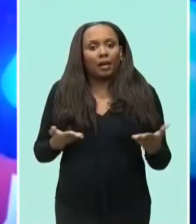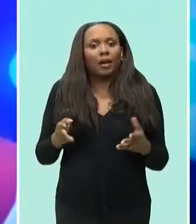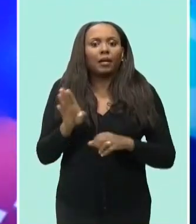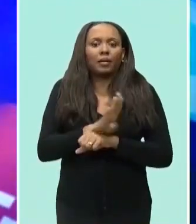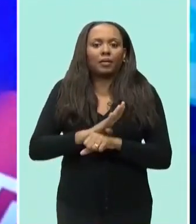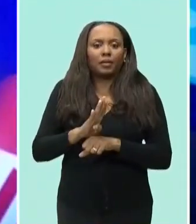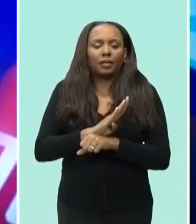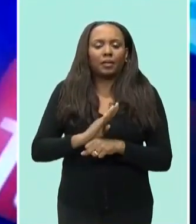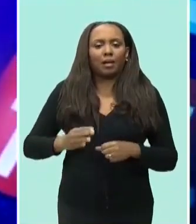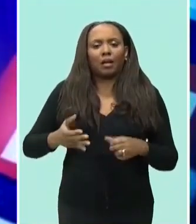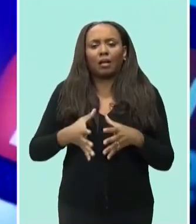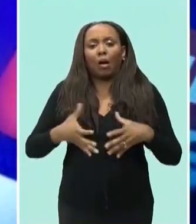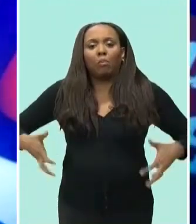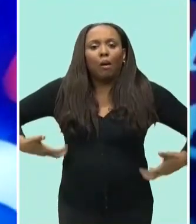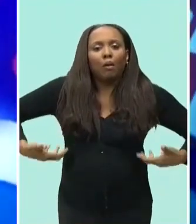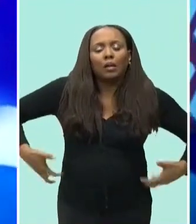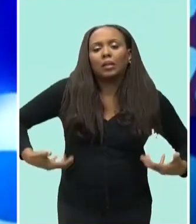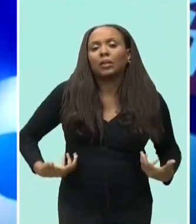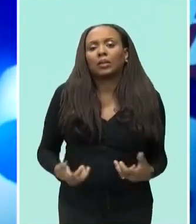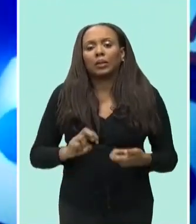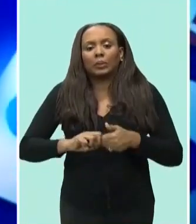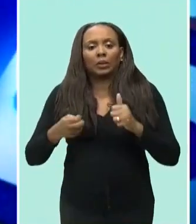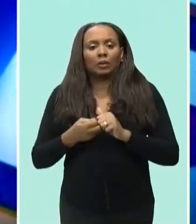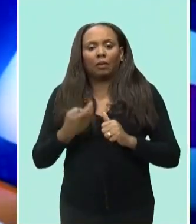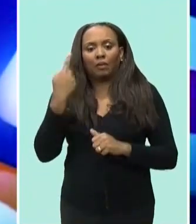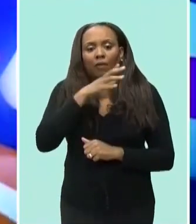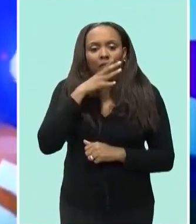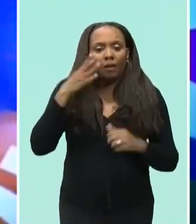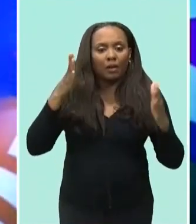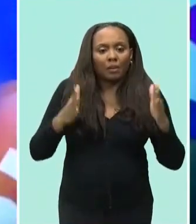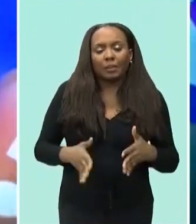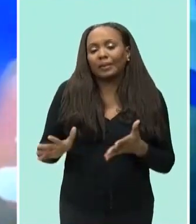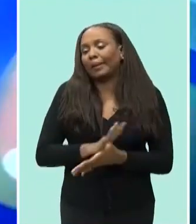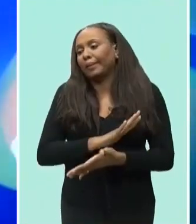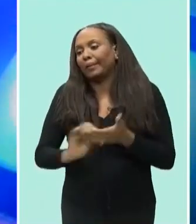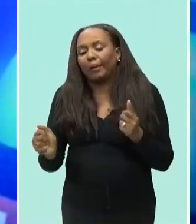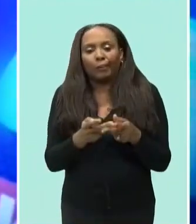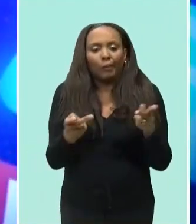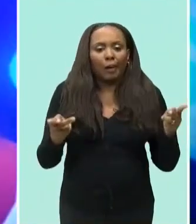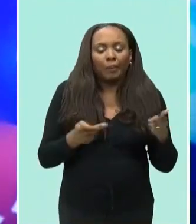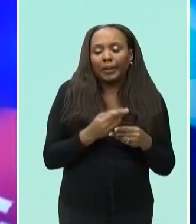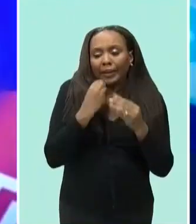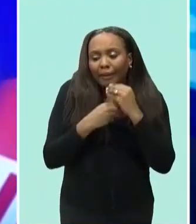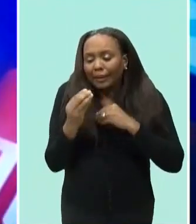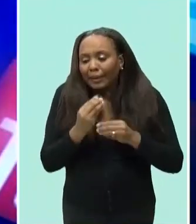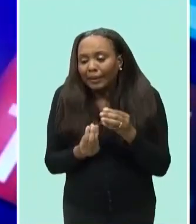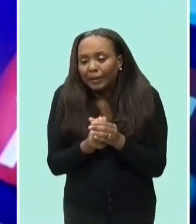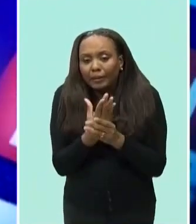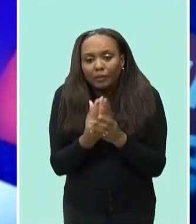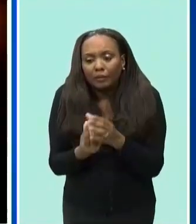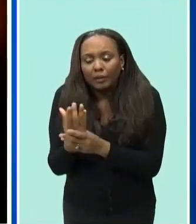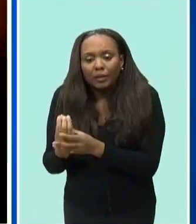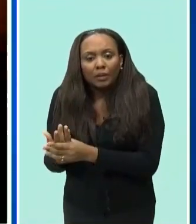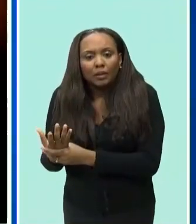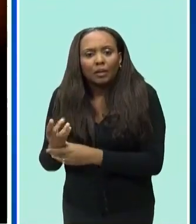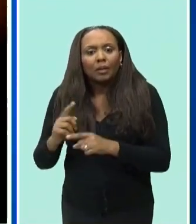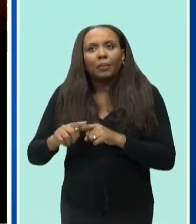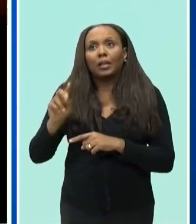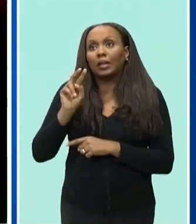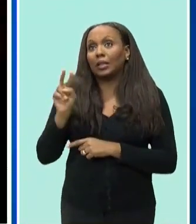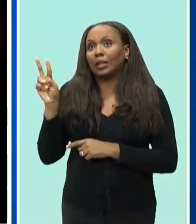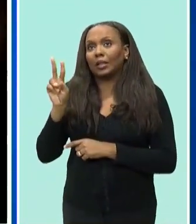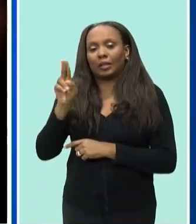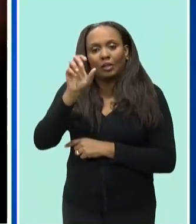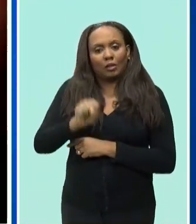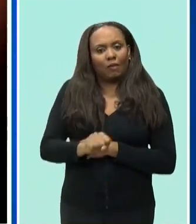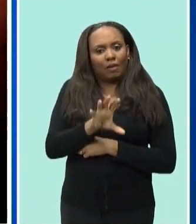population has been a thorn in the side of farmers for years. They've been raiding crops and destroying property. But take a look at this footage